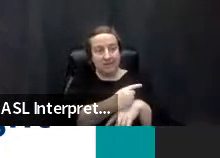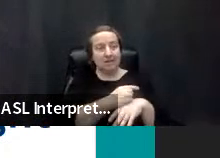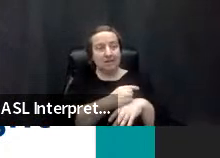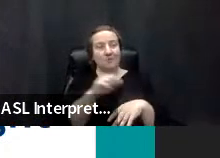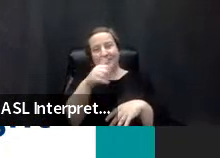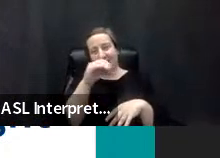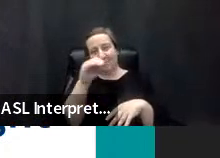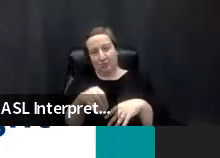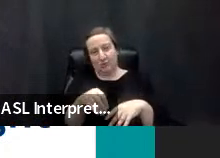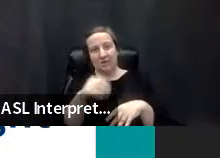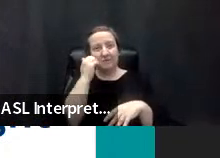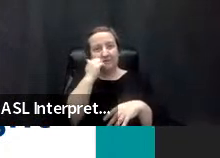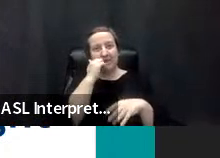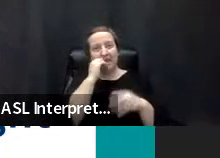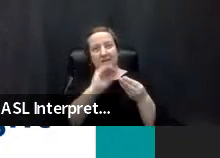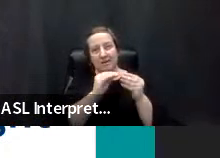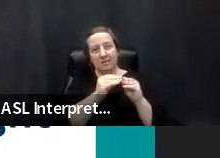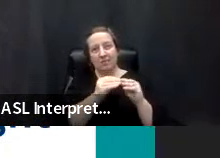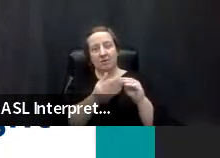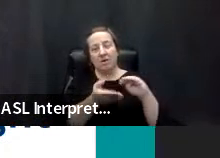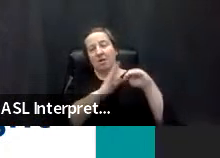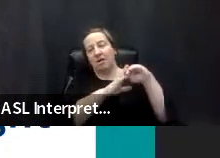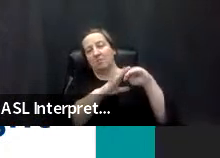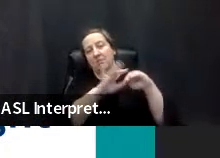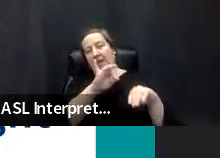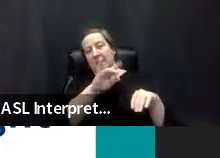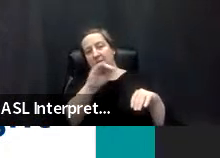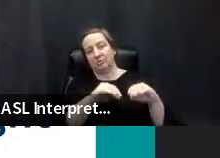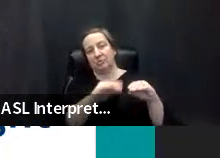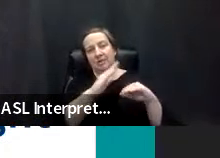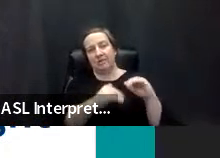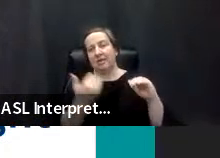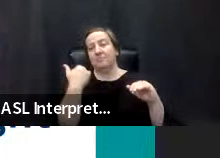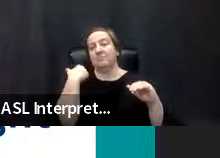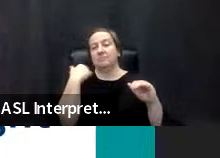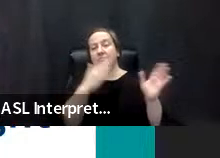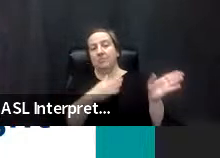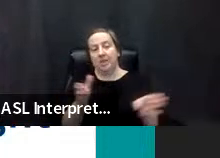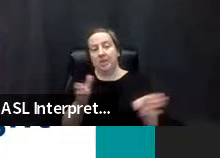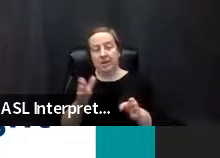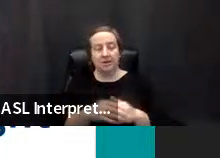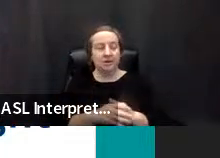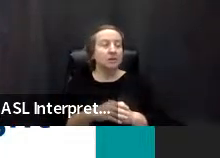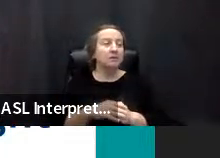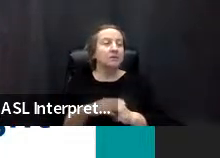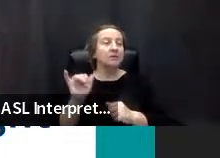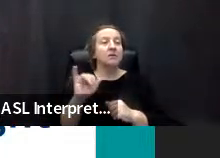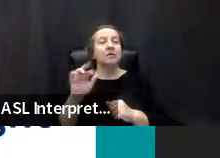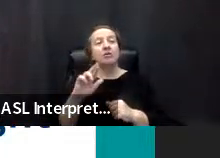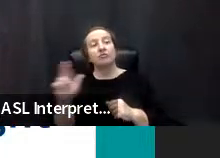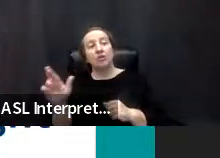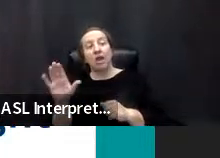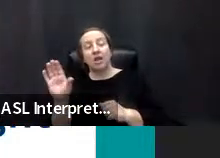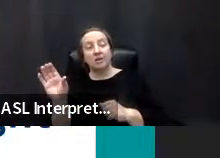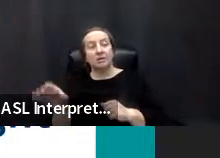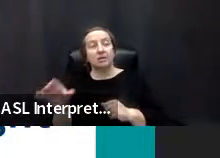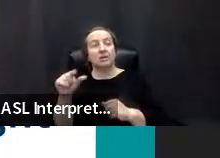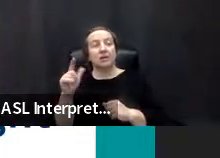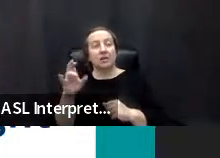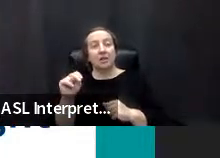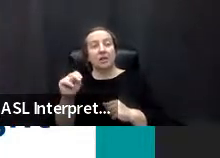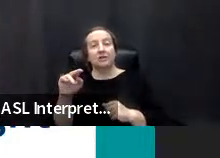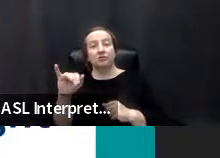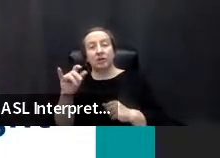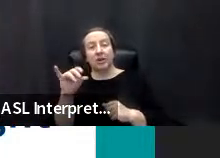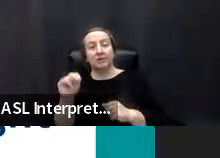number, which is up from about 8% during previous planning. Also of note on the right that the Glenn Jackson Bridge has also had an